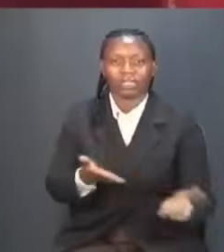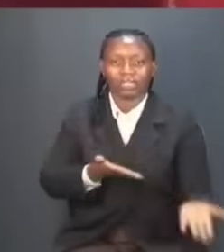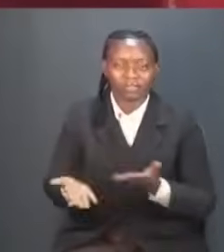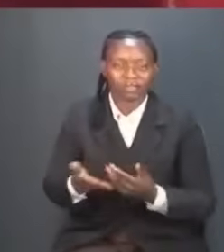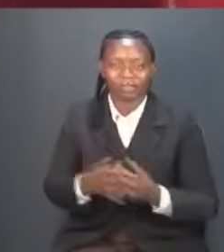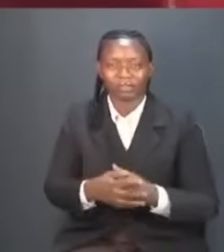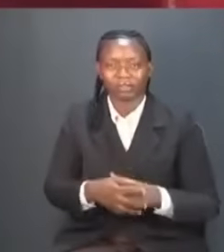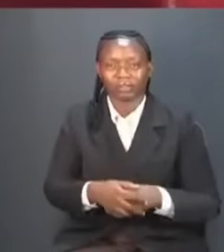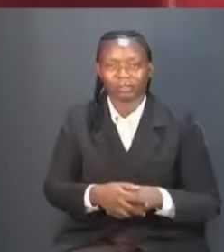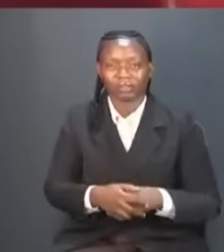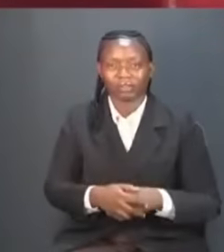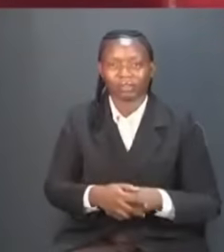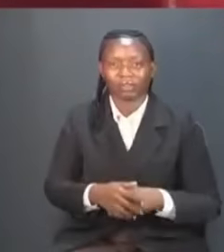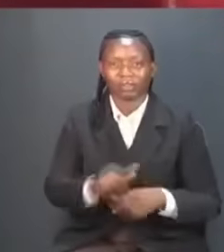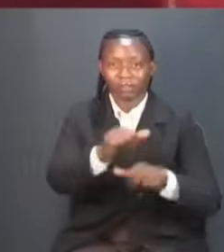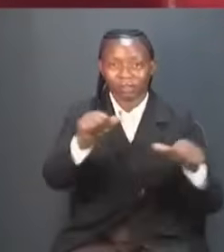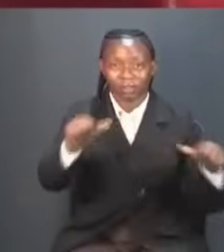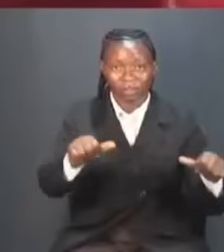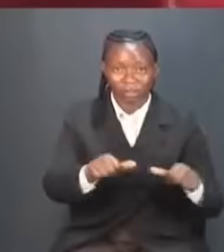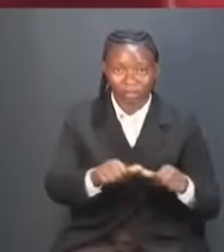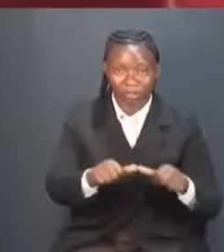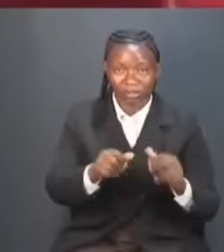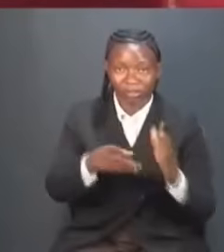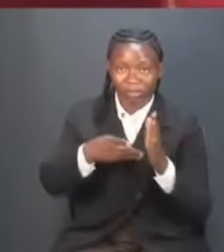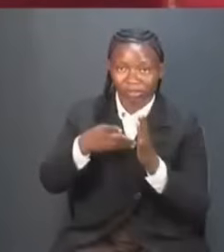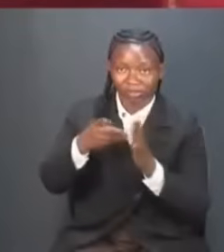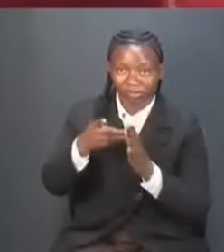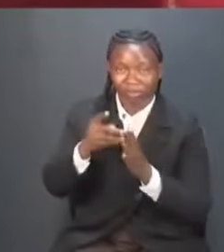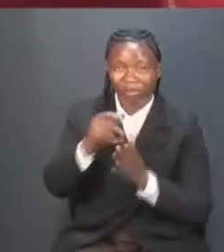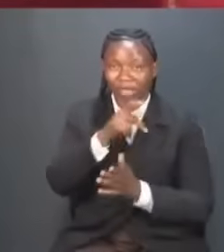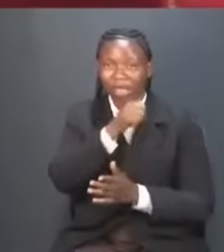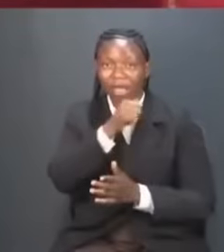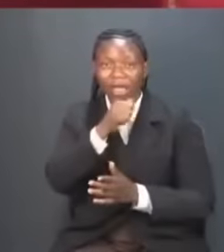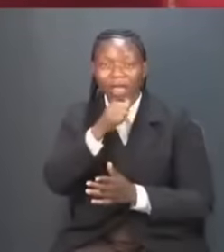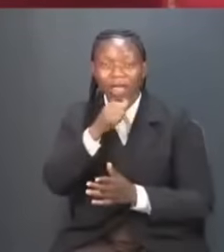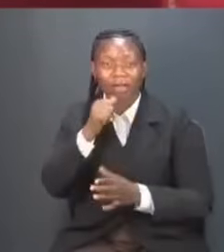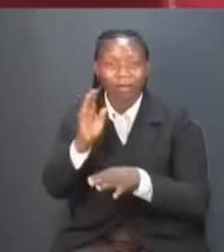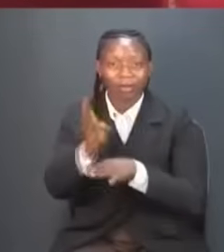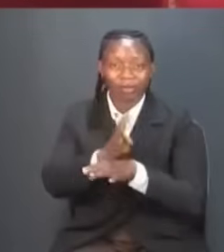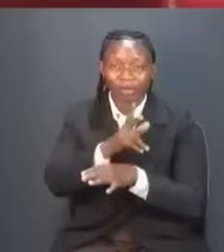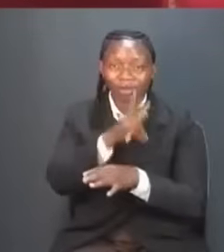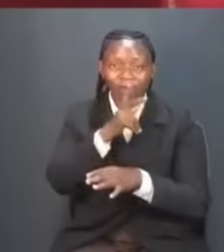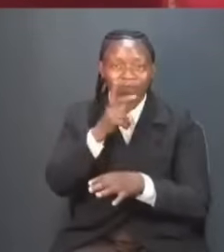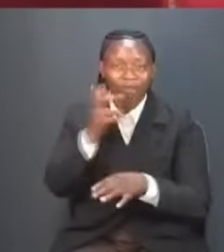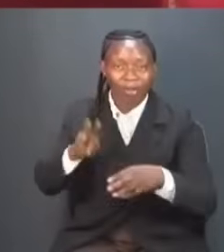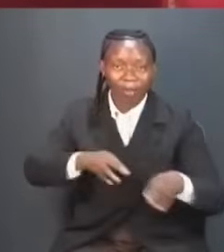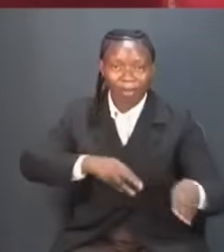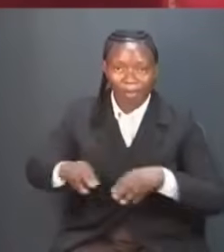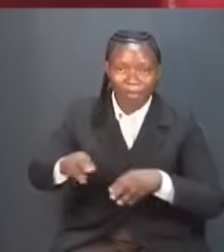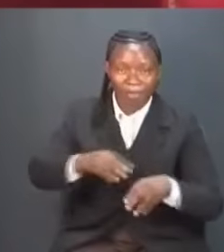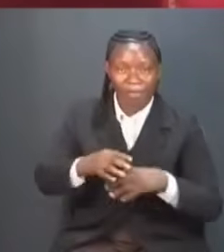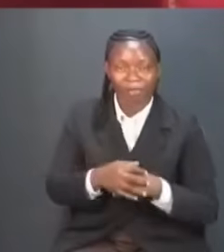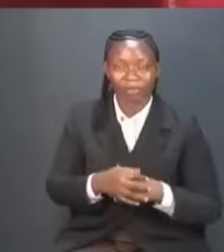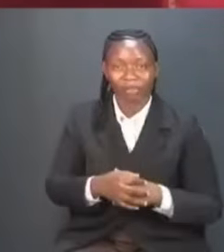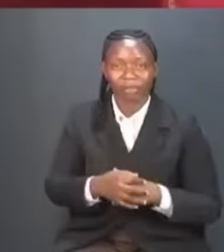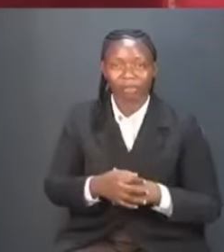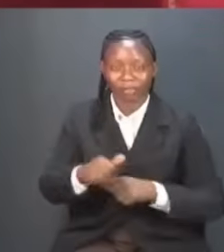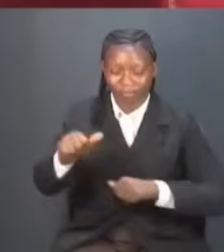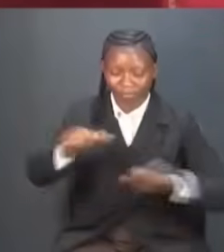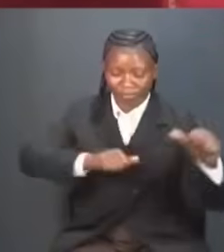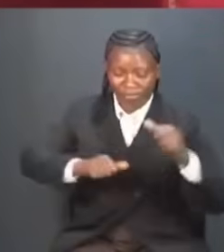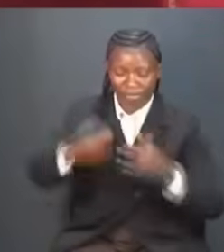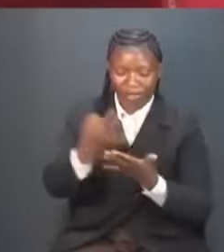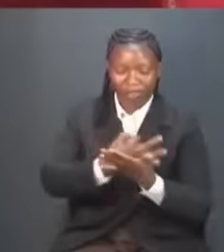delivery. The areas of capacity development are agribusiness, farm management, value chain analysis,